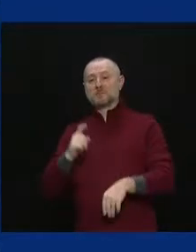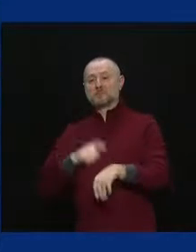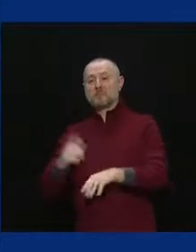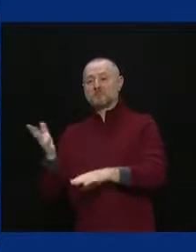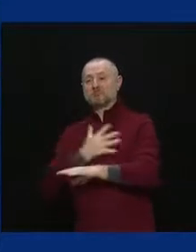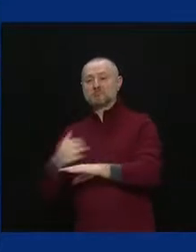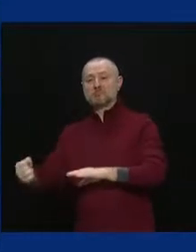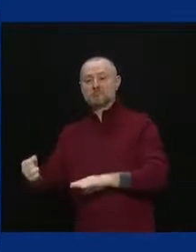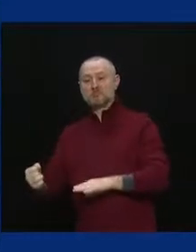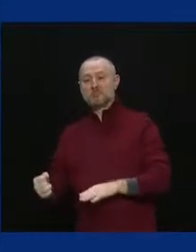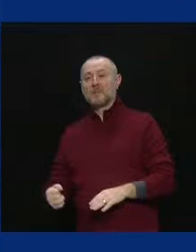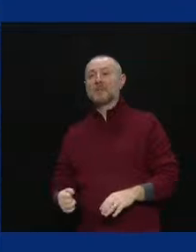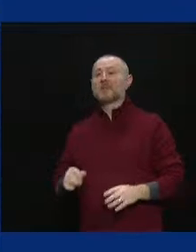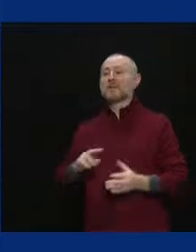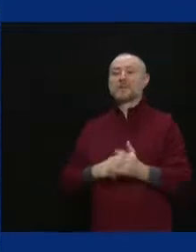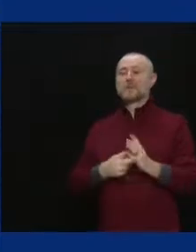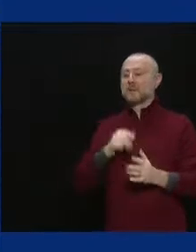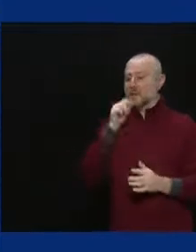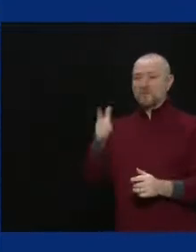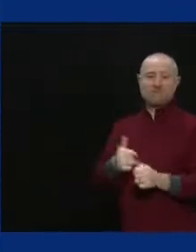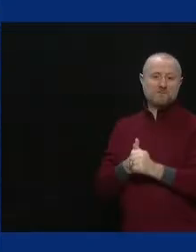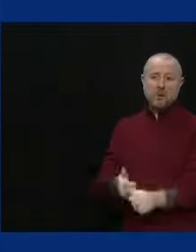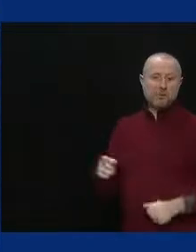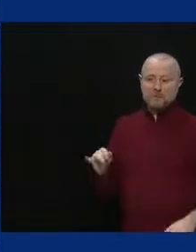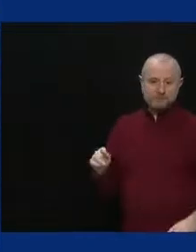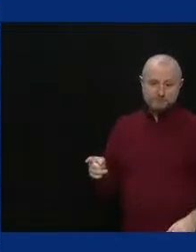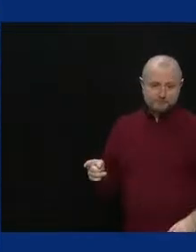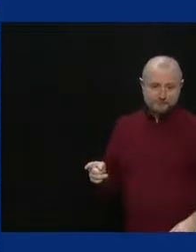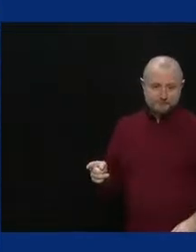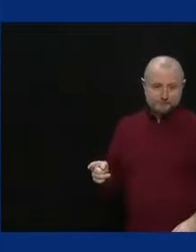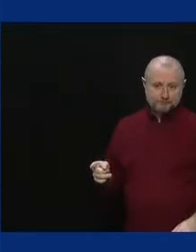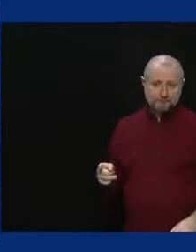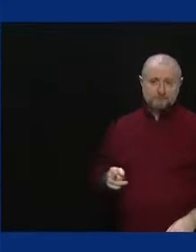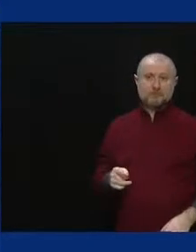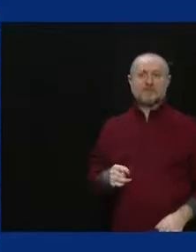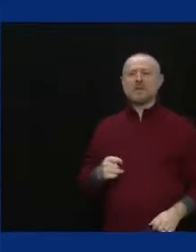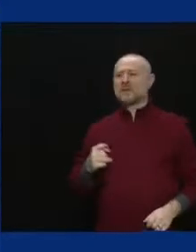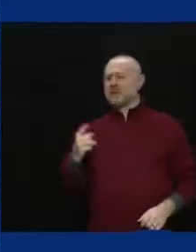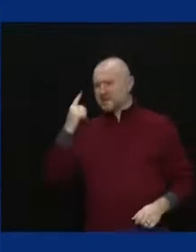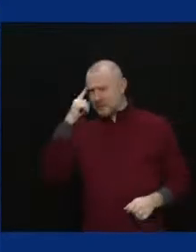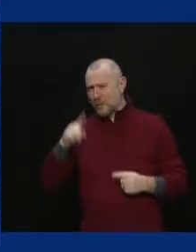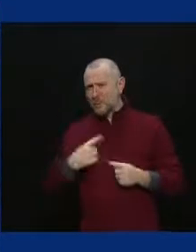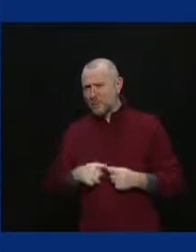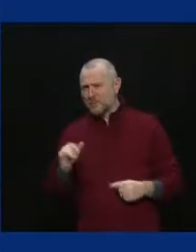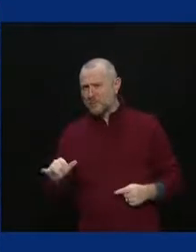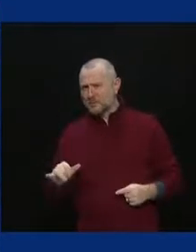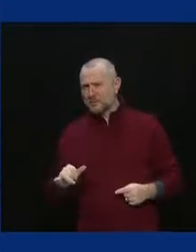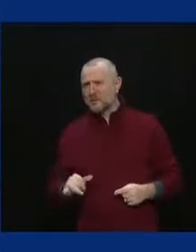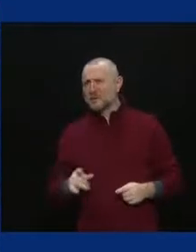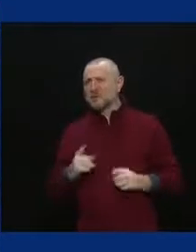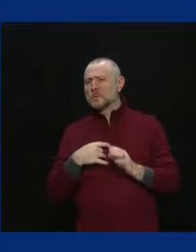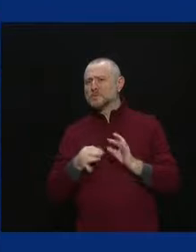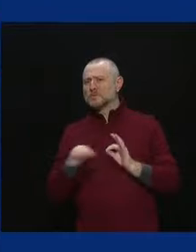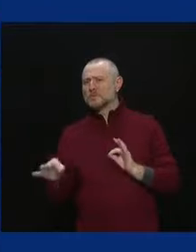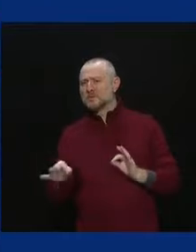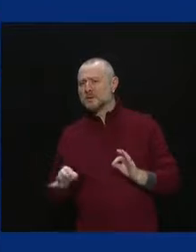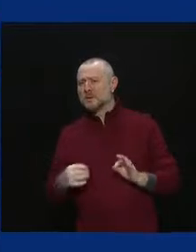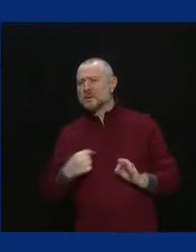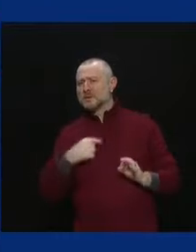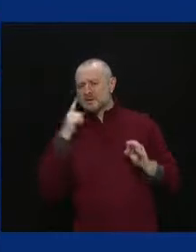resolution, that they won't follow it. When you think about that, break that down, that's actually what we